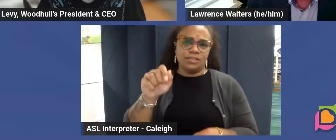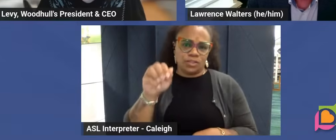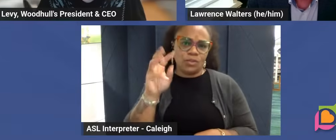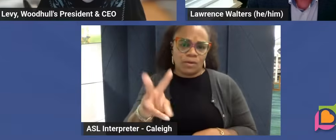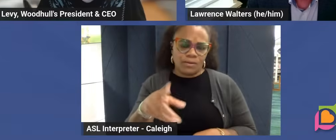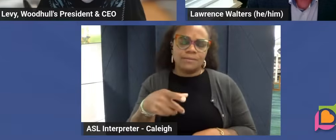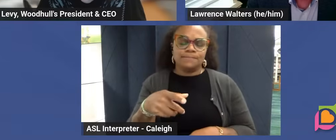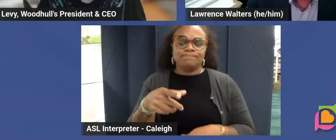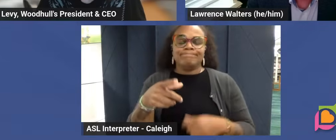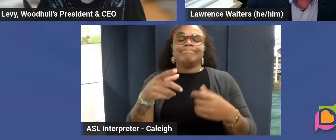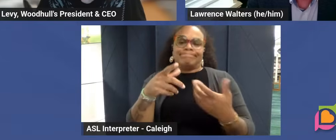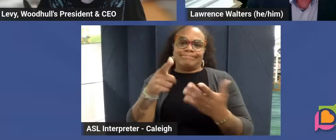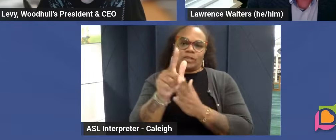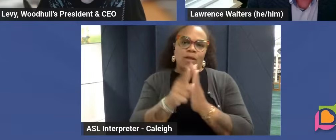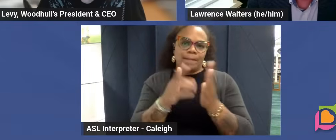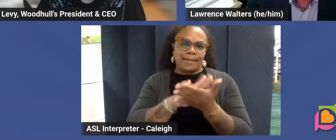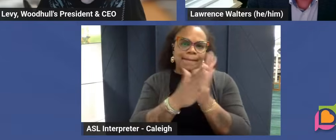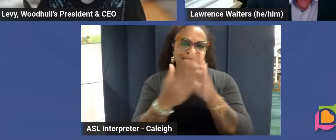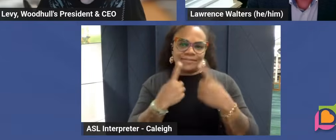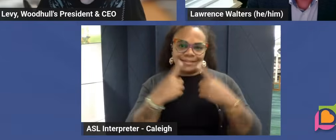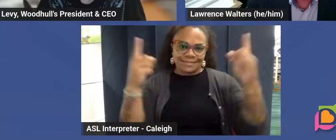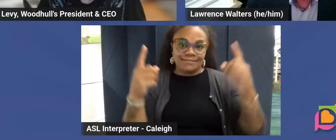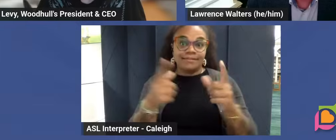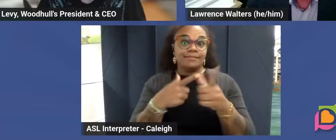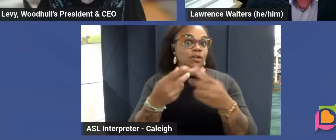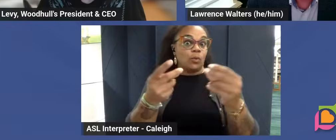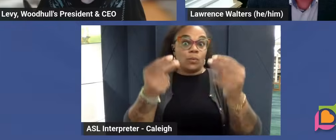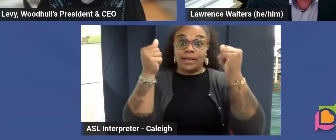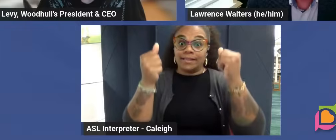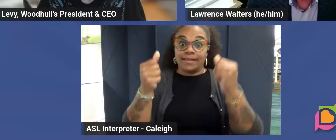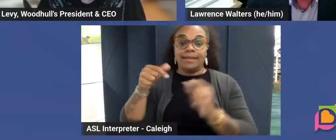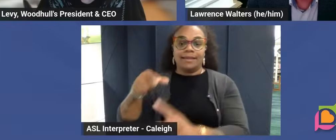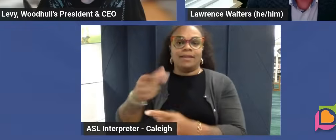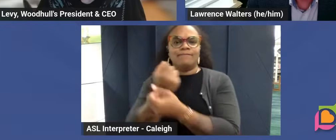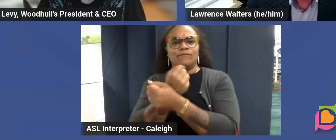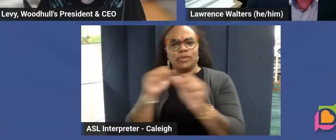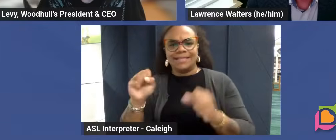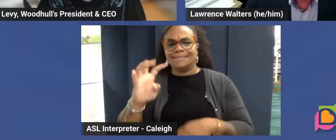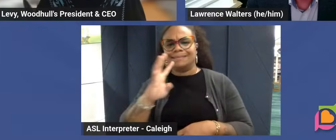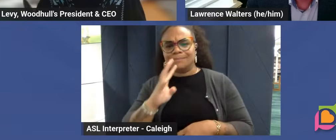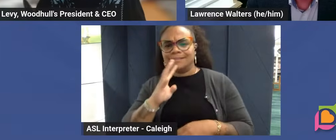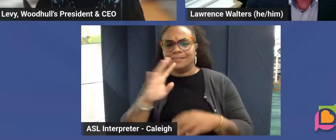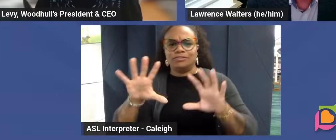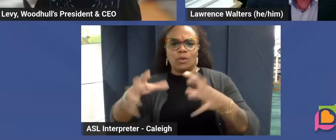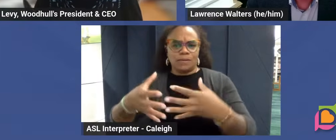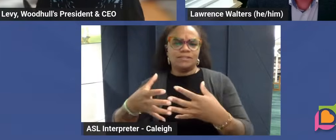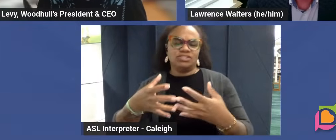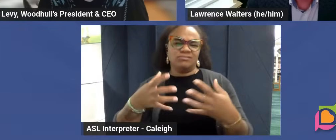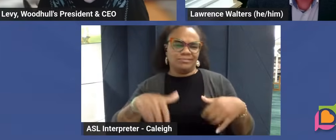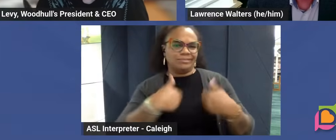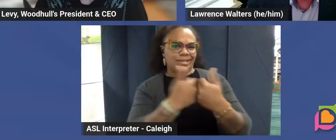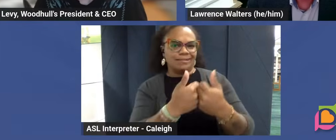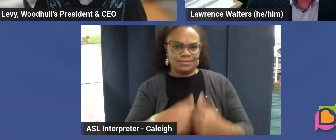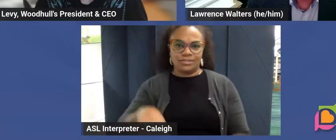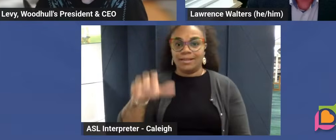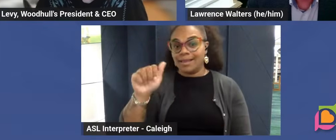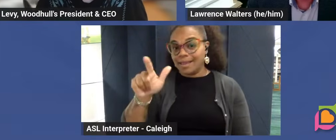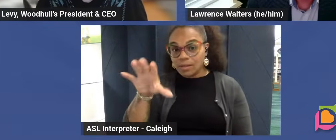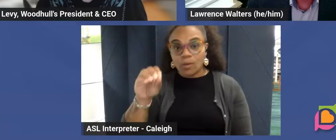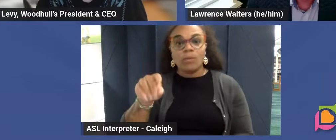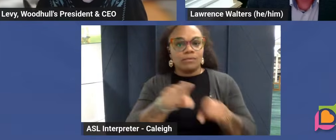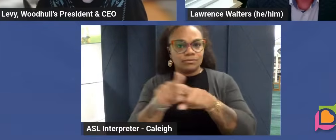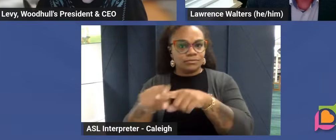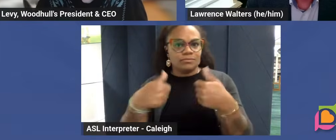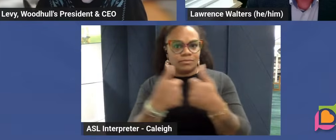into effect, and it was quickly challenged by the Free Speech Coalition, by ALO, which is also